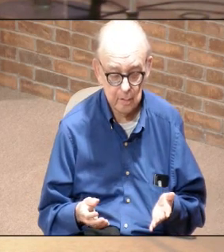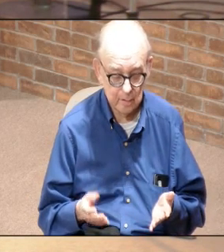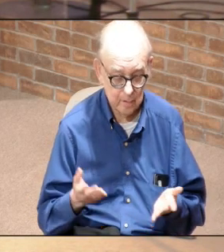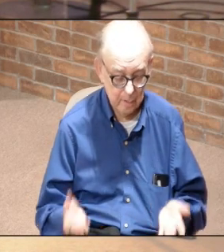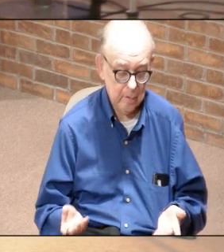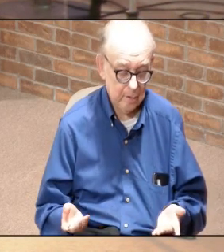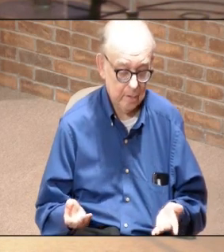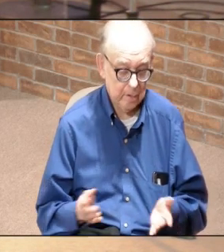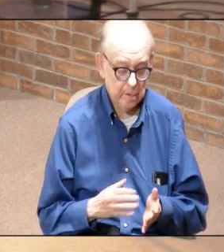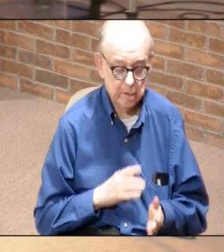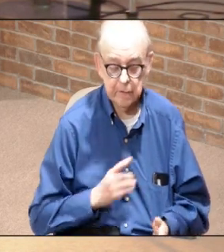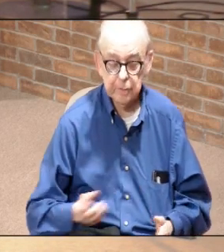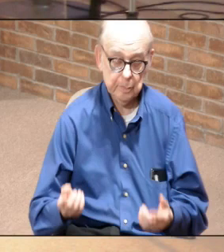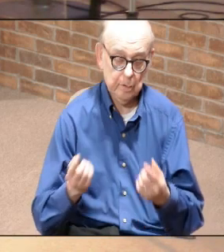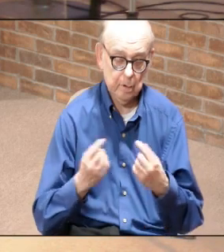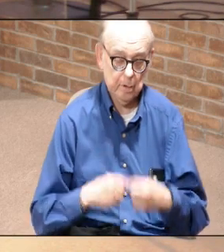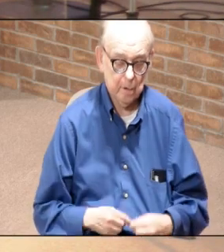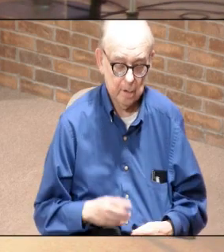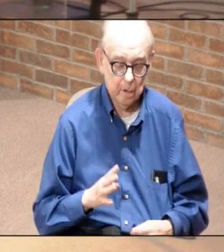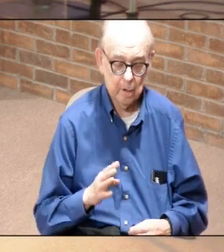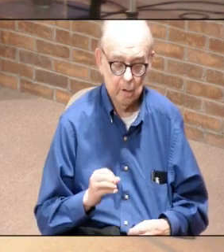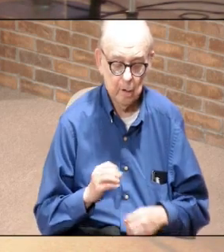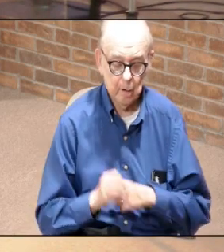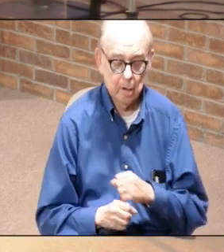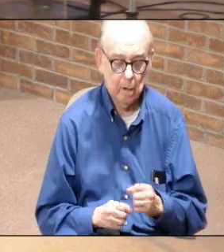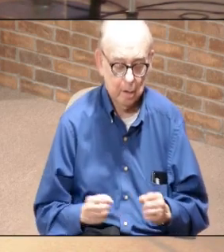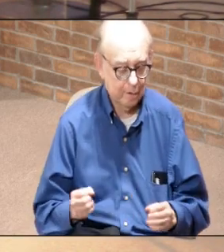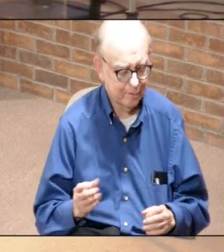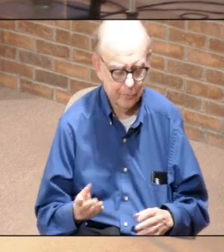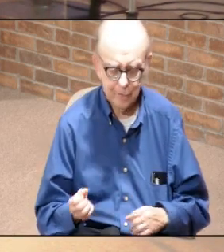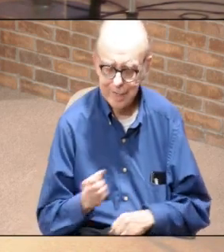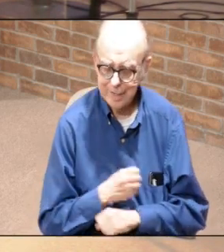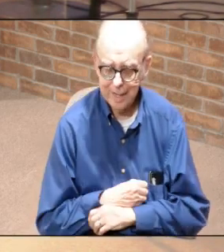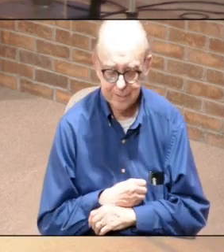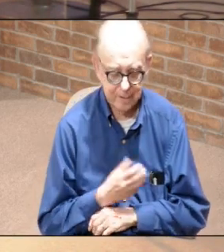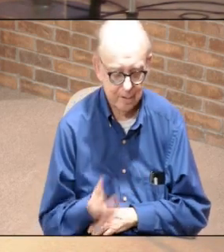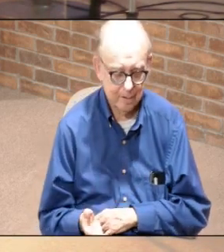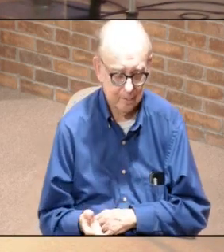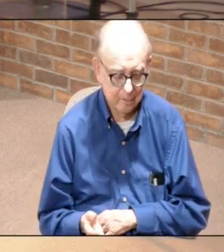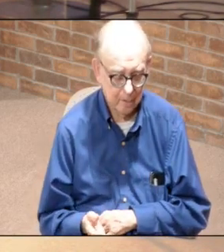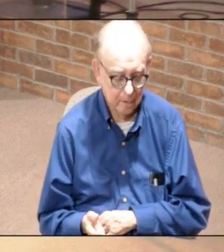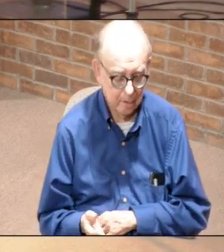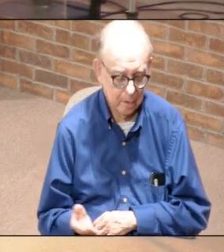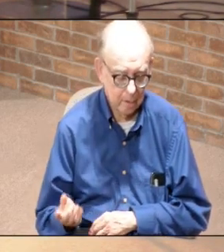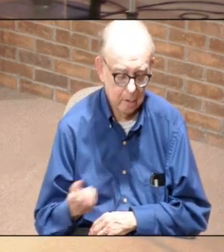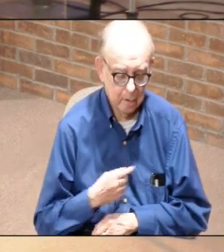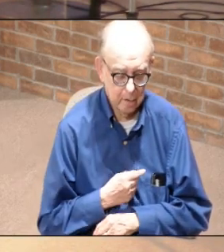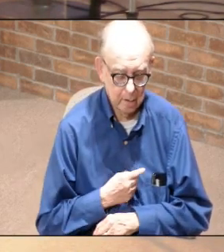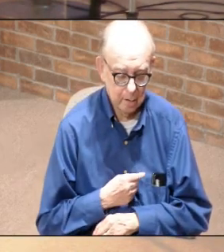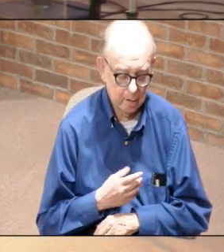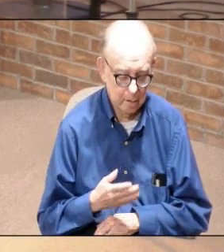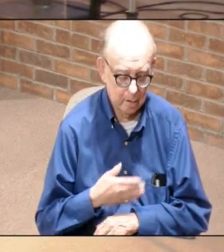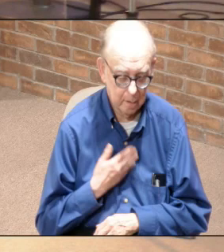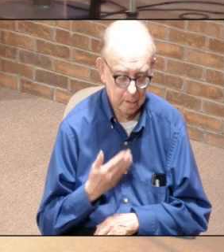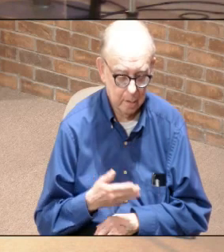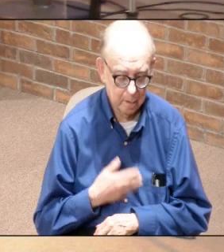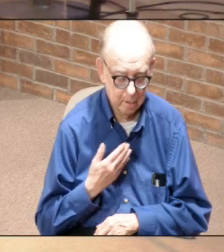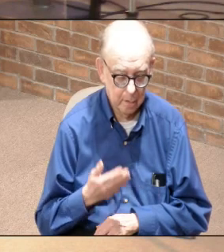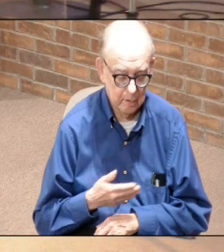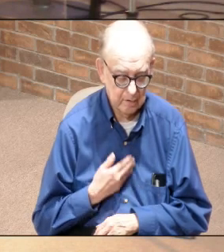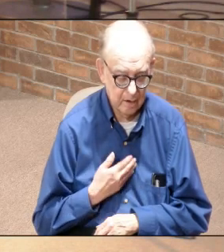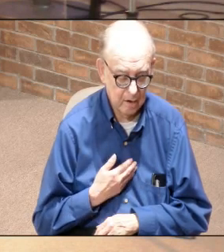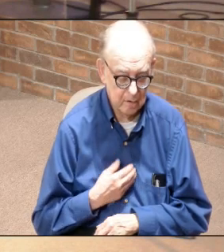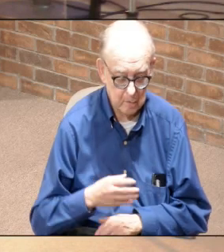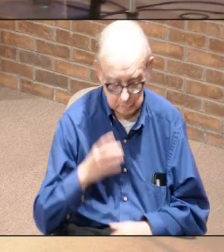Here he comes. For 40 days, they've been there. And here comes this little young